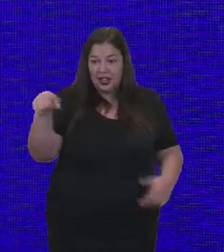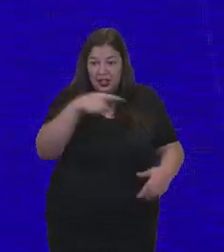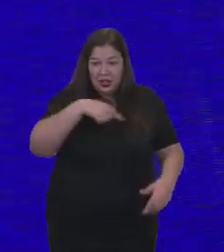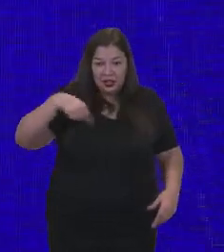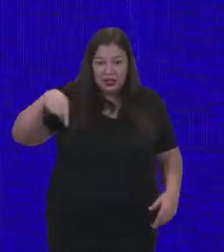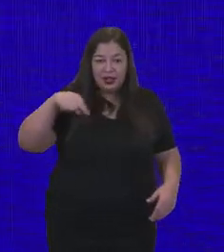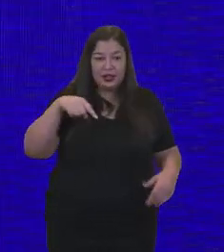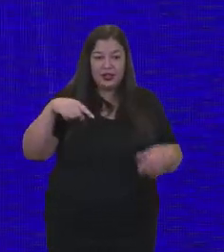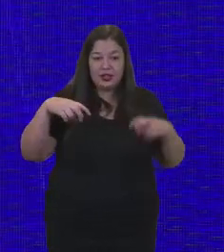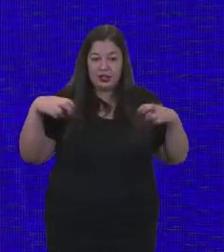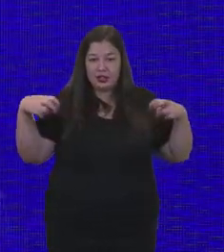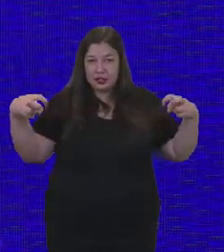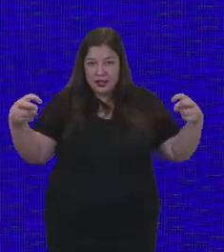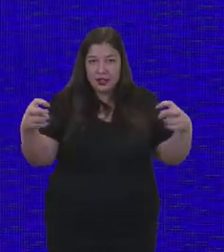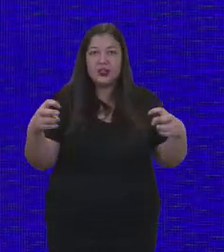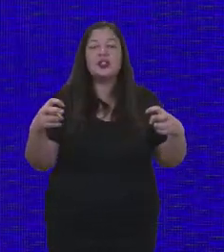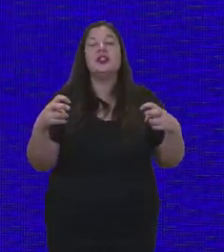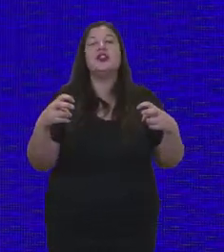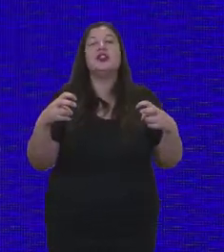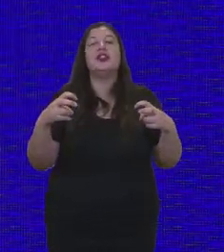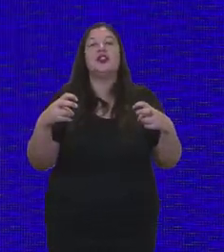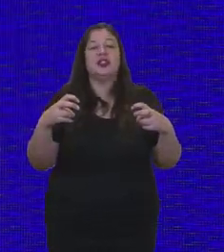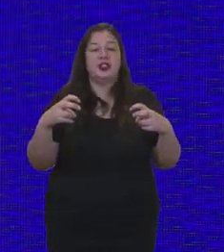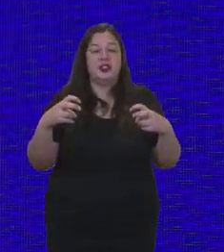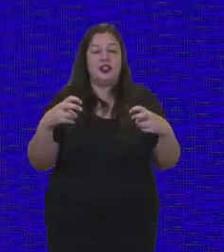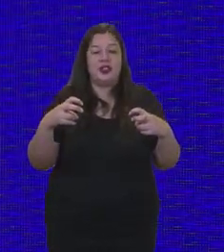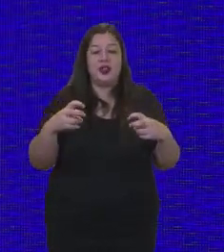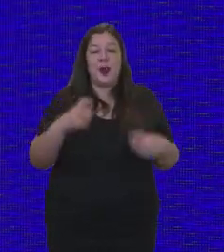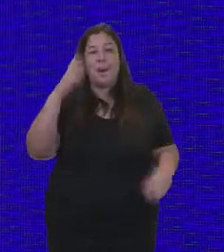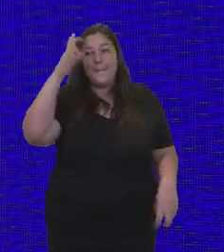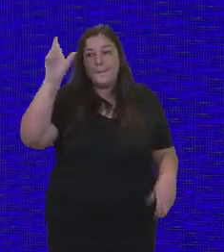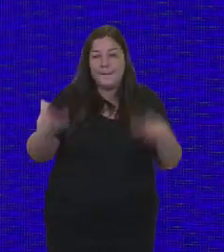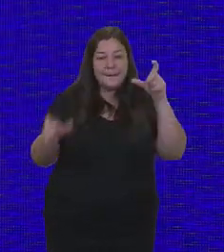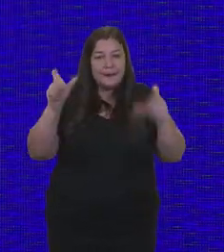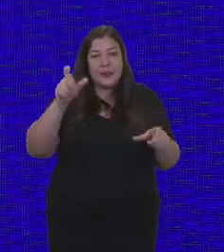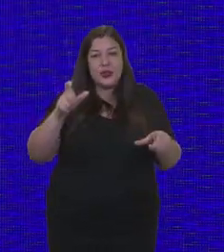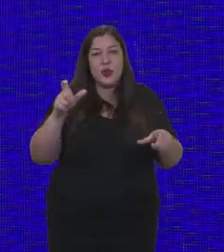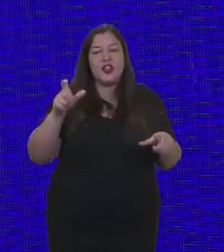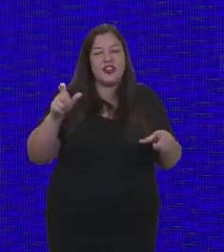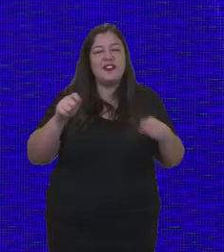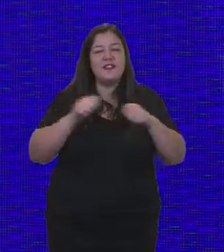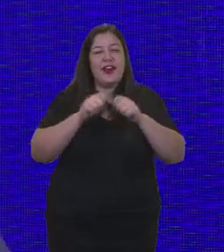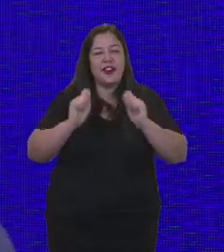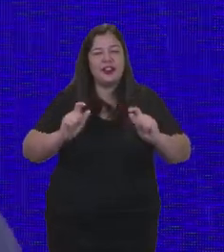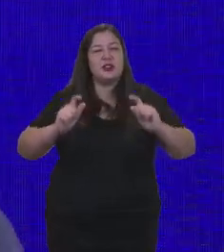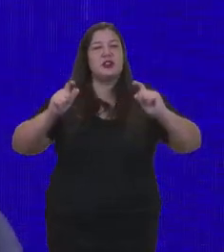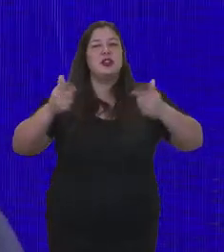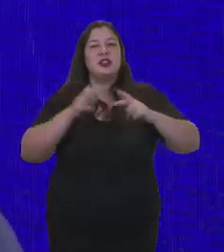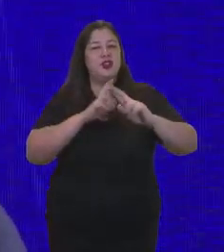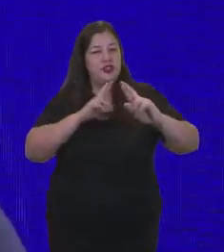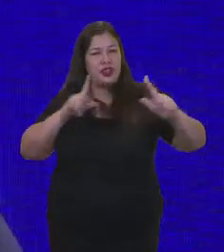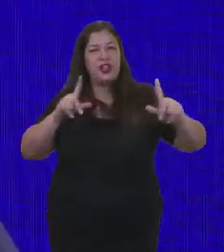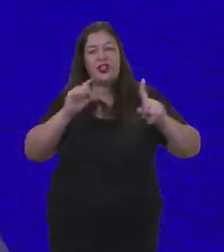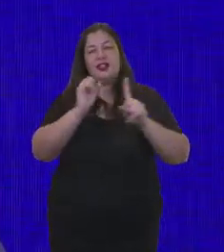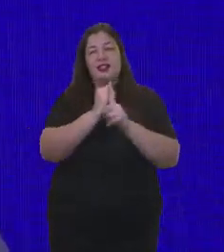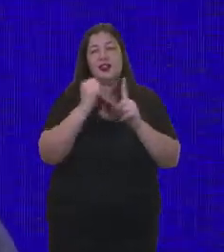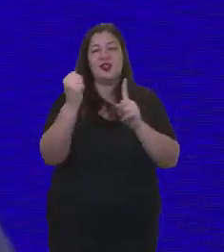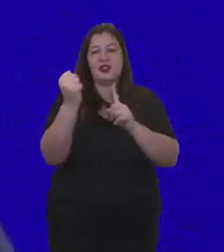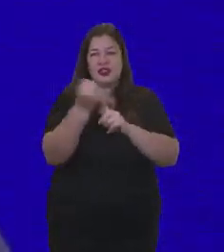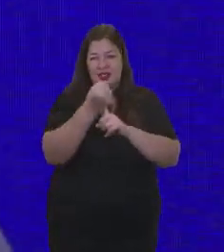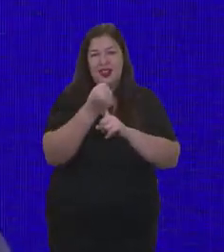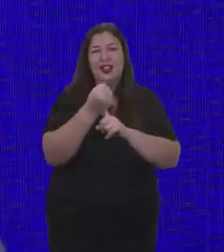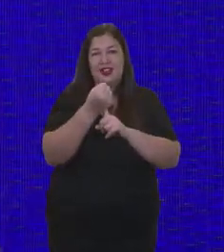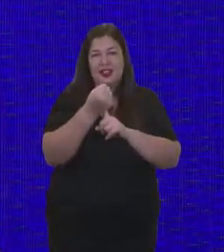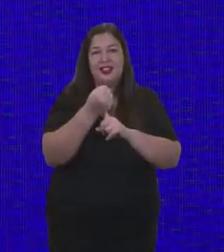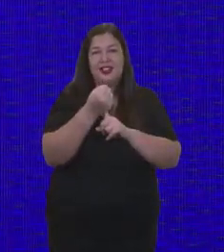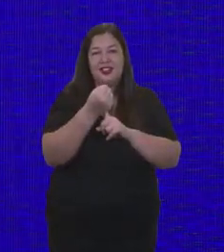by people, I can say a bit because this is happening. People who make it happen, who do make a